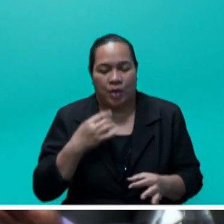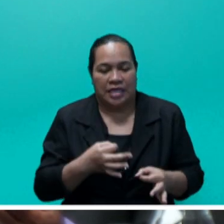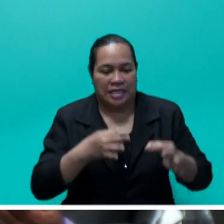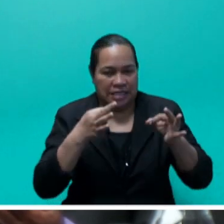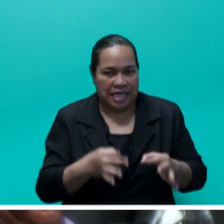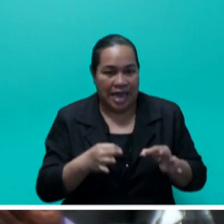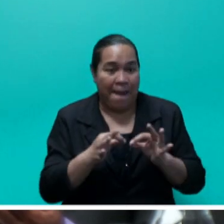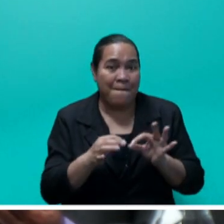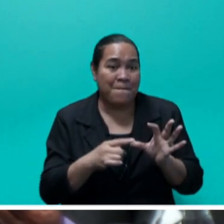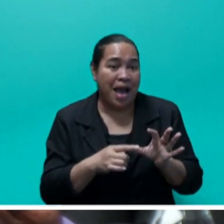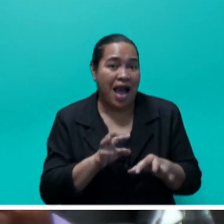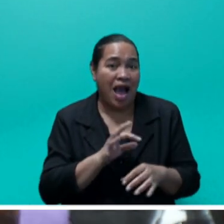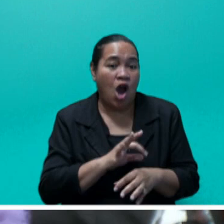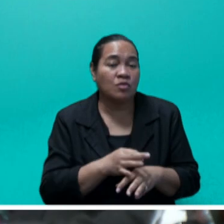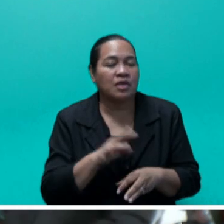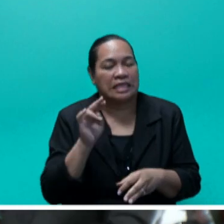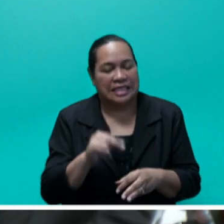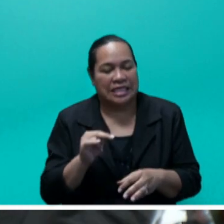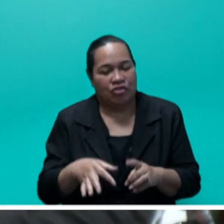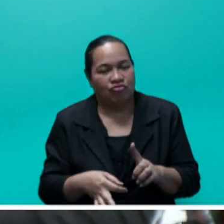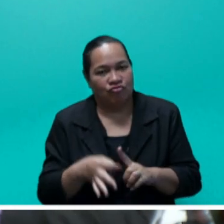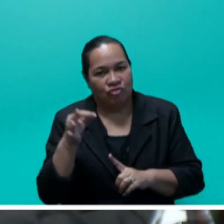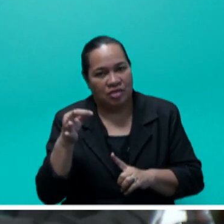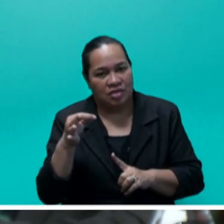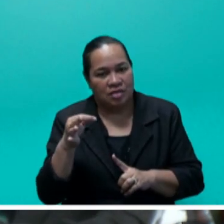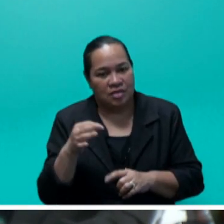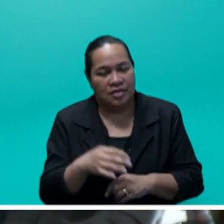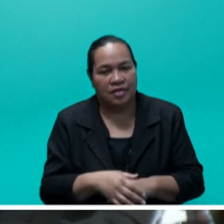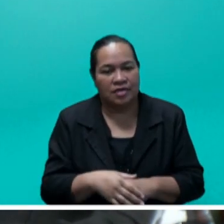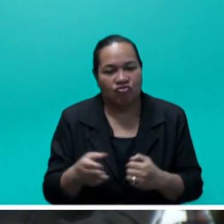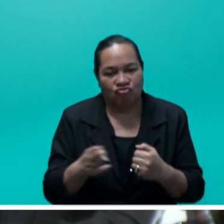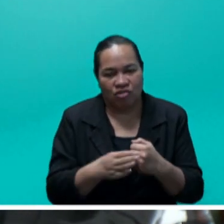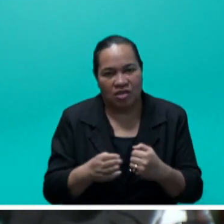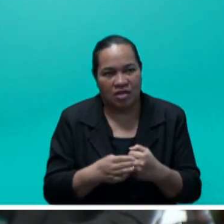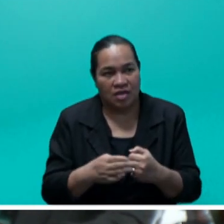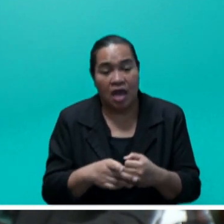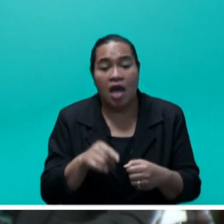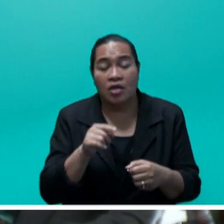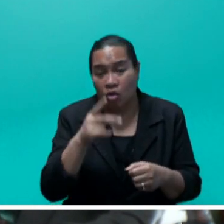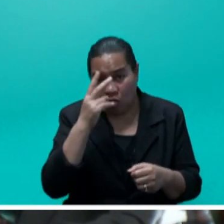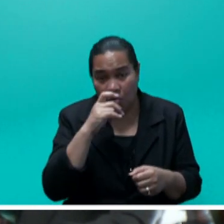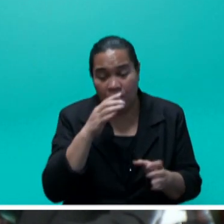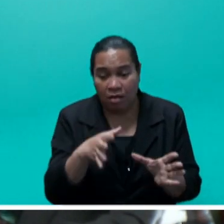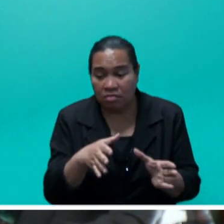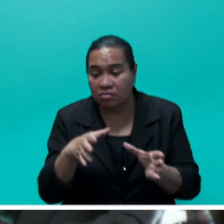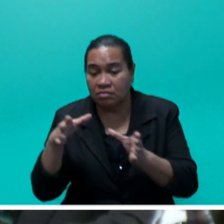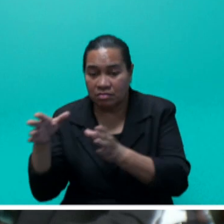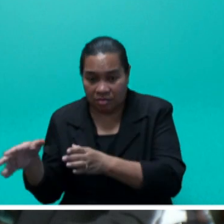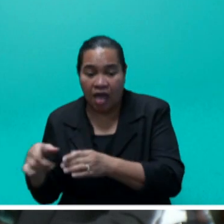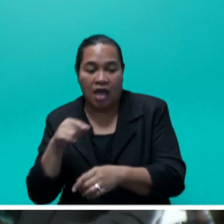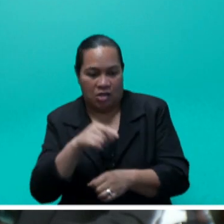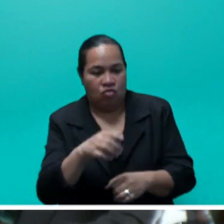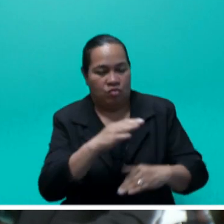Mbaa Mission Hospital be renovated to temporarily accommodate the residents and carers while the ministry renovates the